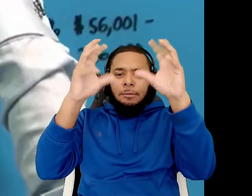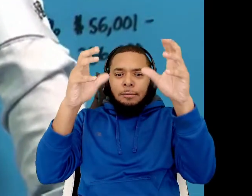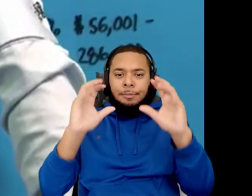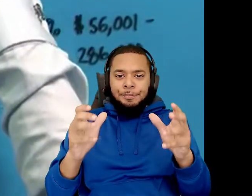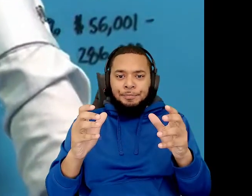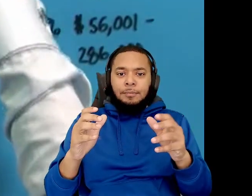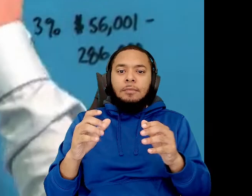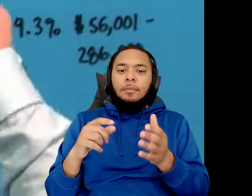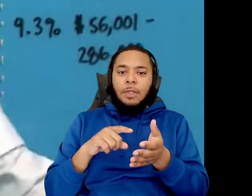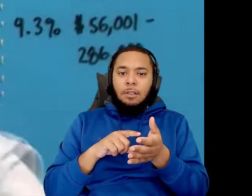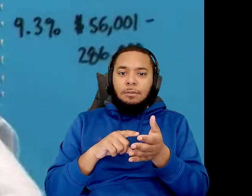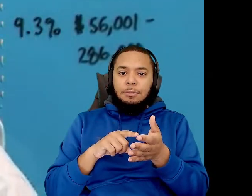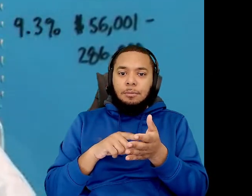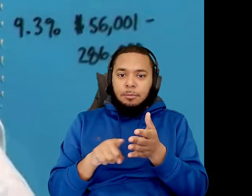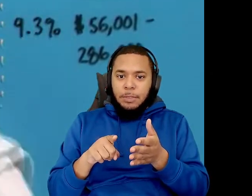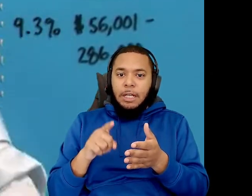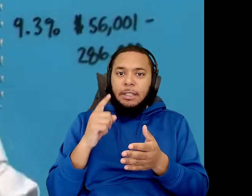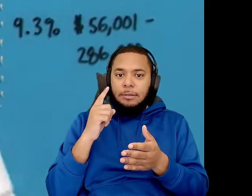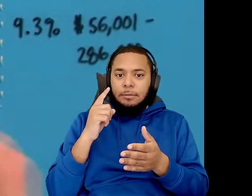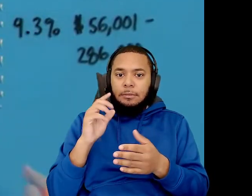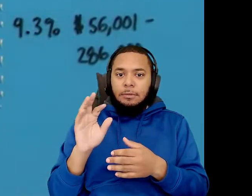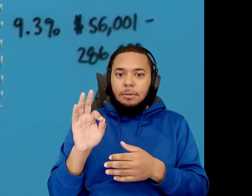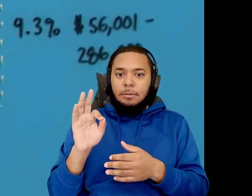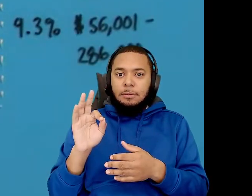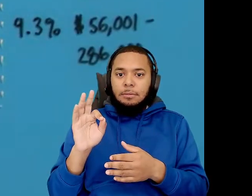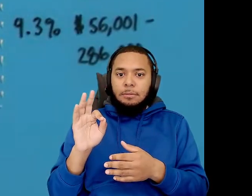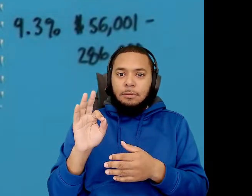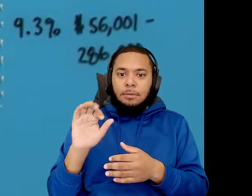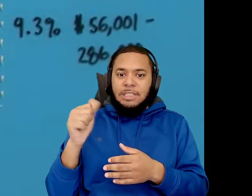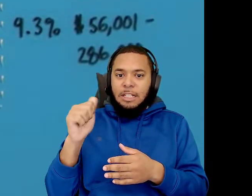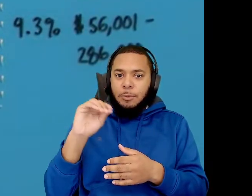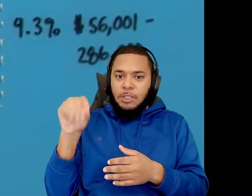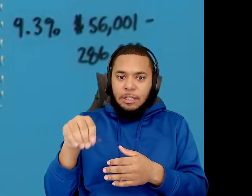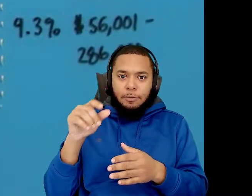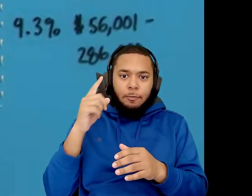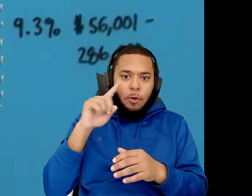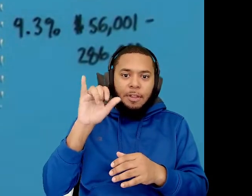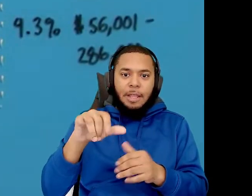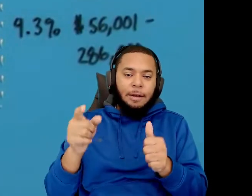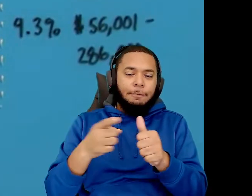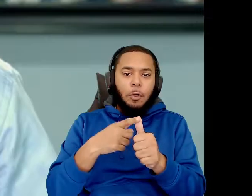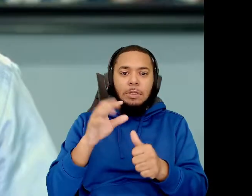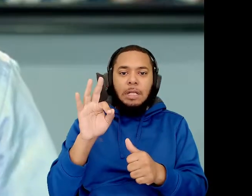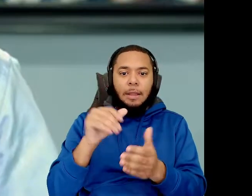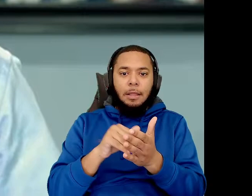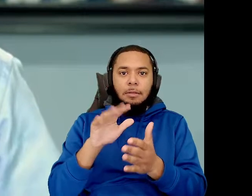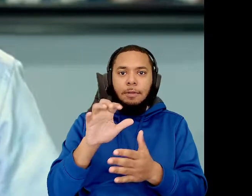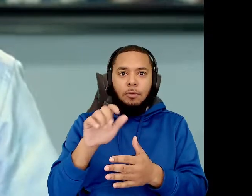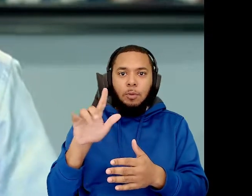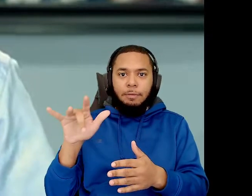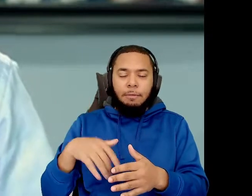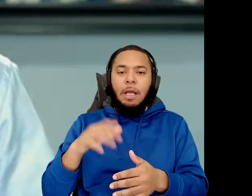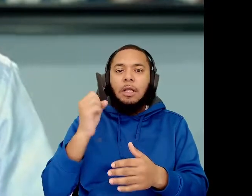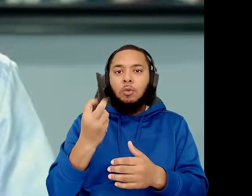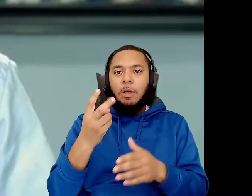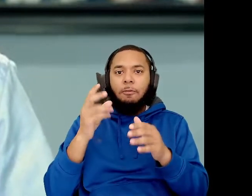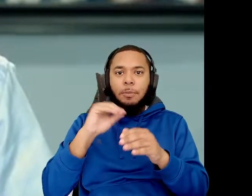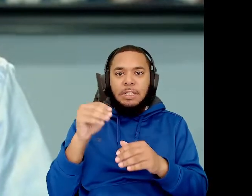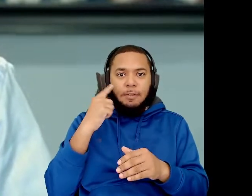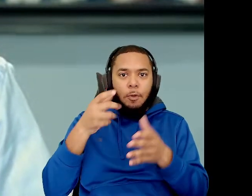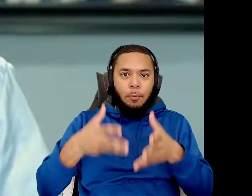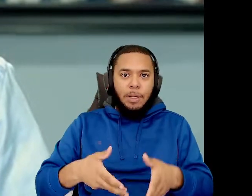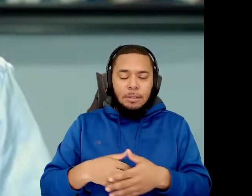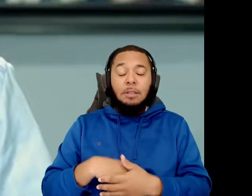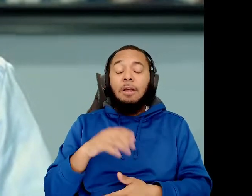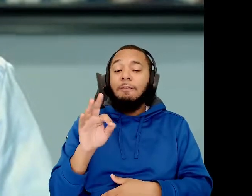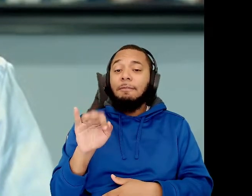first 9,525 and 12% on the rest. Now for FICA. Now FICA is Social